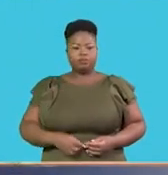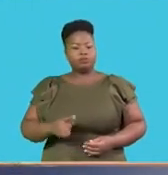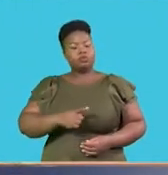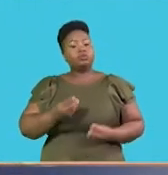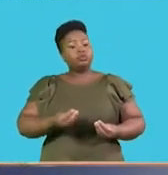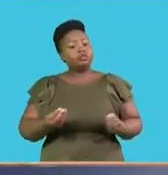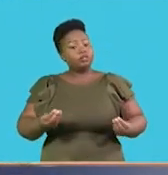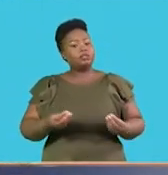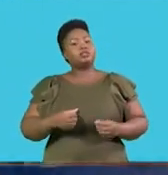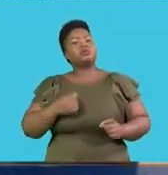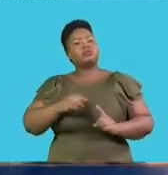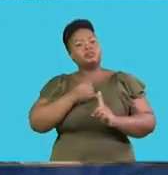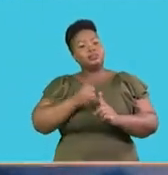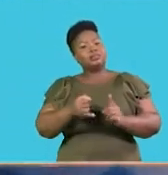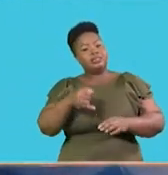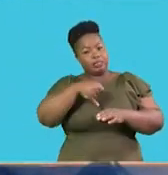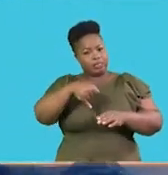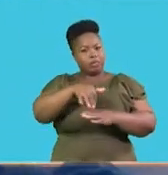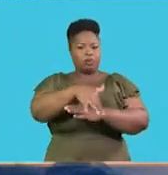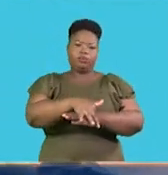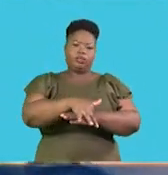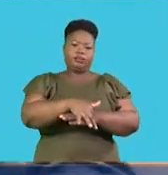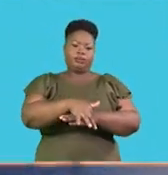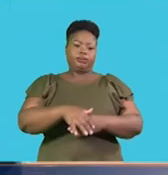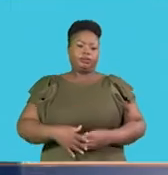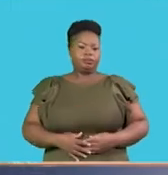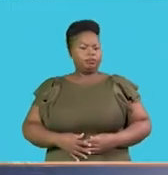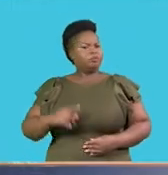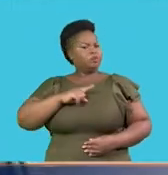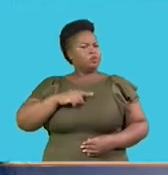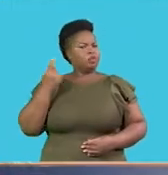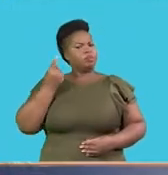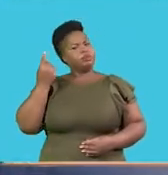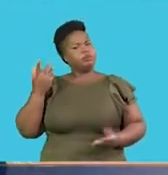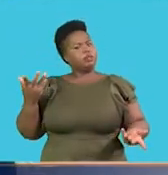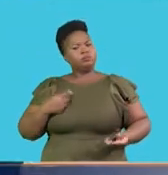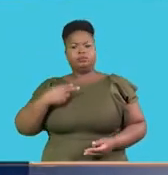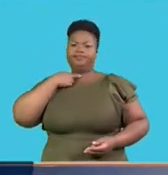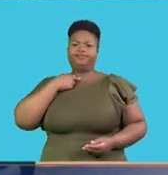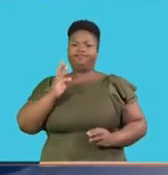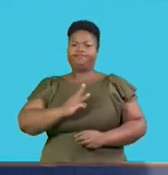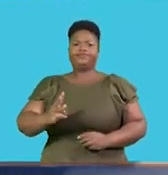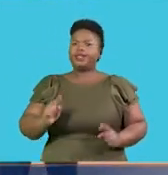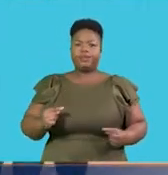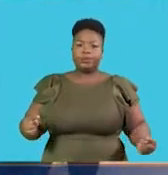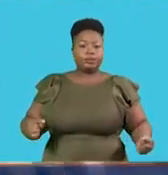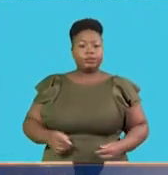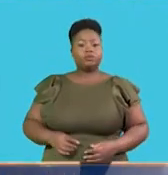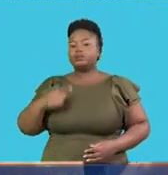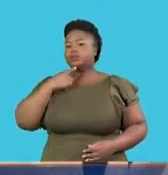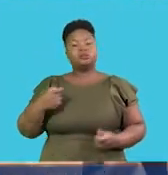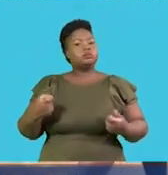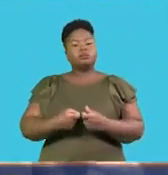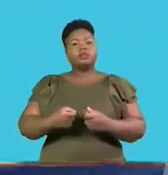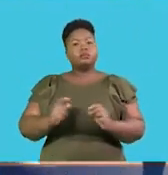tlhabana ba le mo sekolong o ba tlhabana ba le mo ntle na. Why principal ene a sa khone go ba khalemela gore bana le sekela